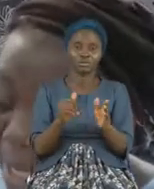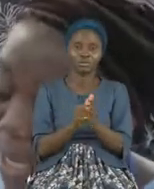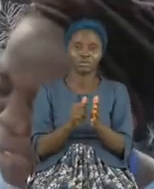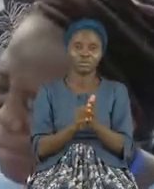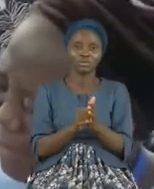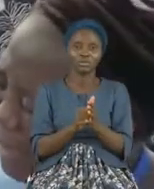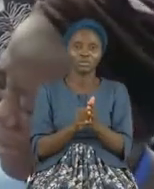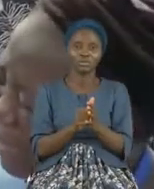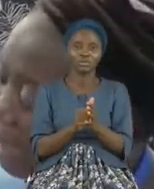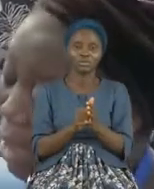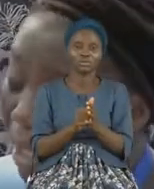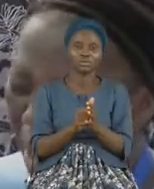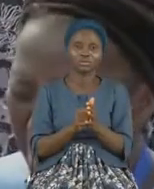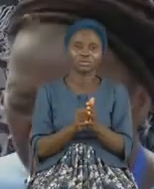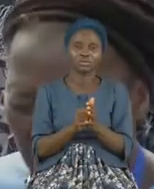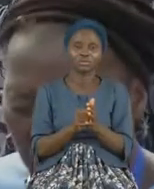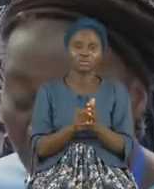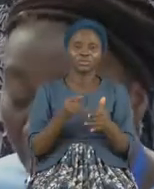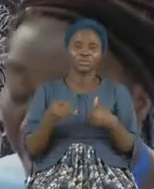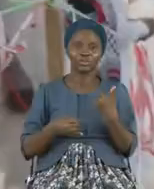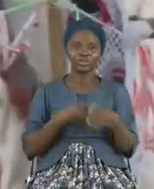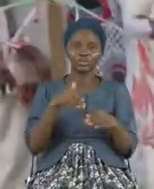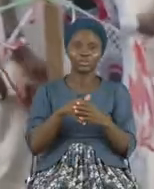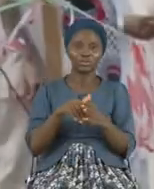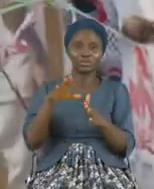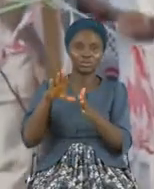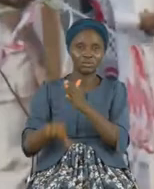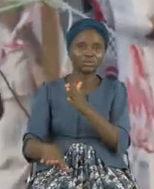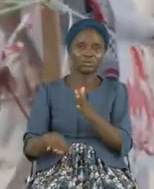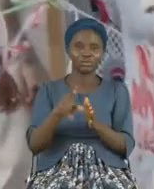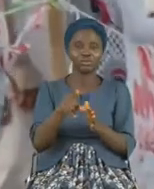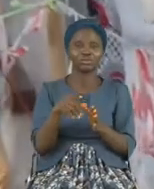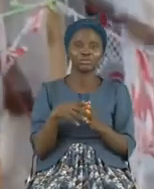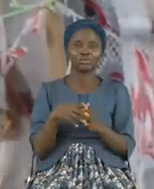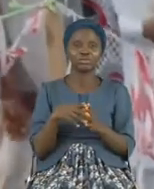in diminishing you, putting you down,